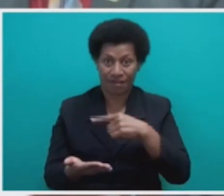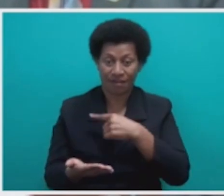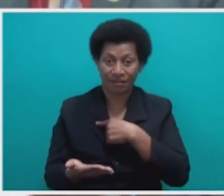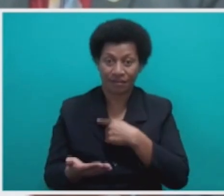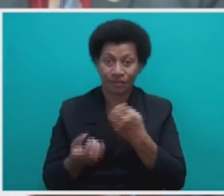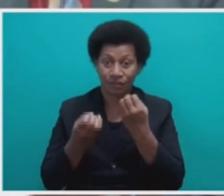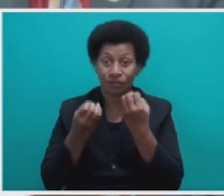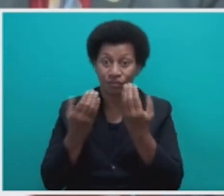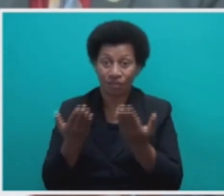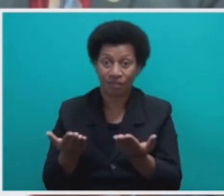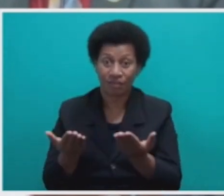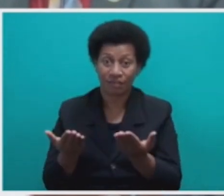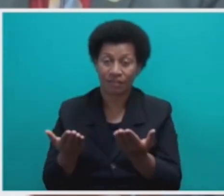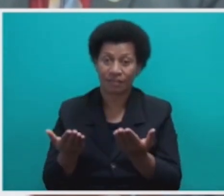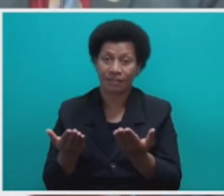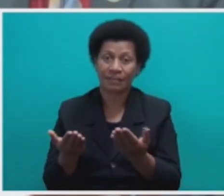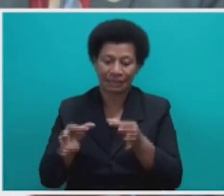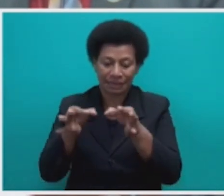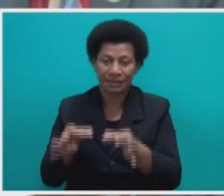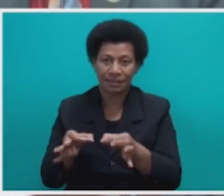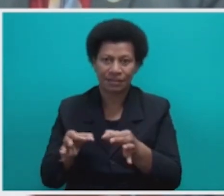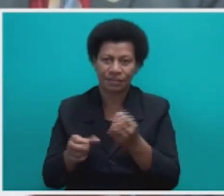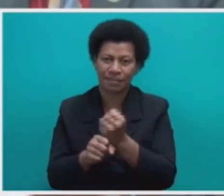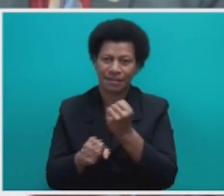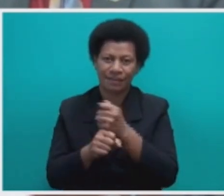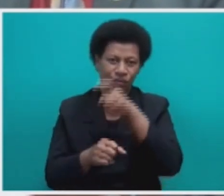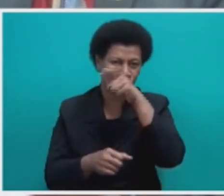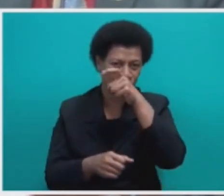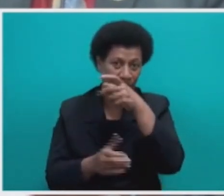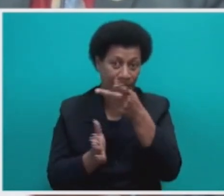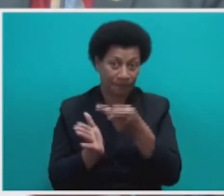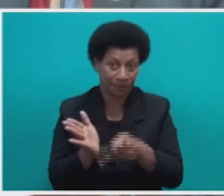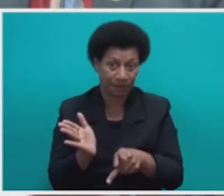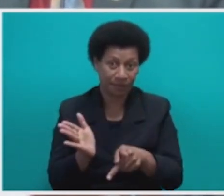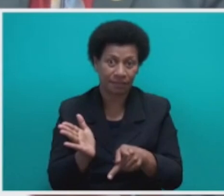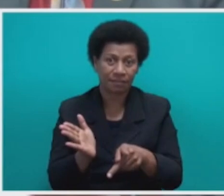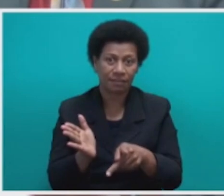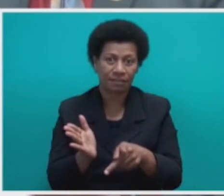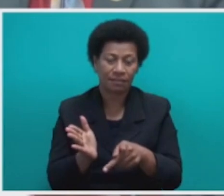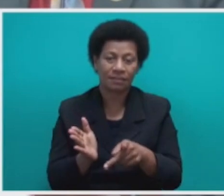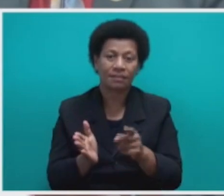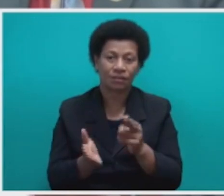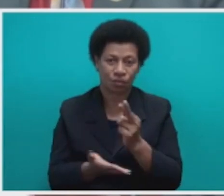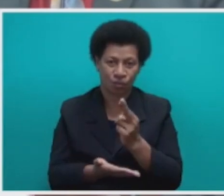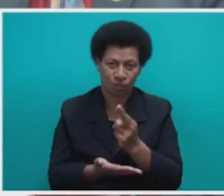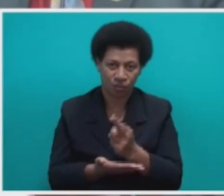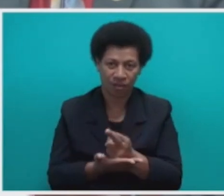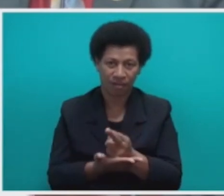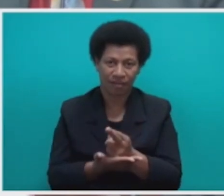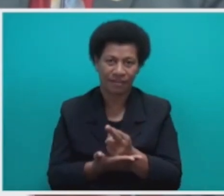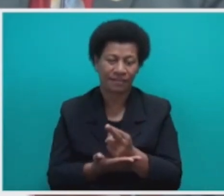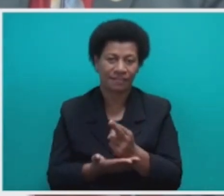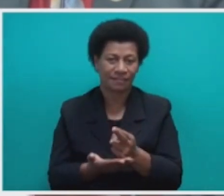of the decision we made on chicken portions is exactly that signal, Mr. Speaker said, and